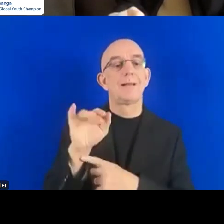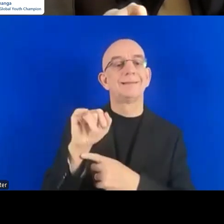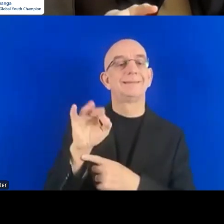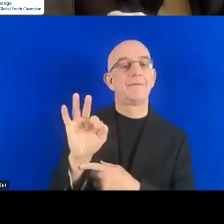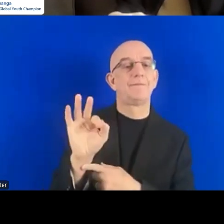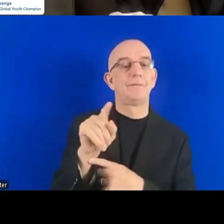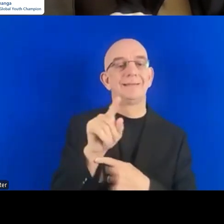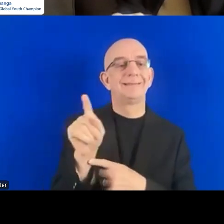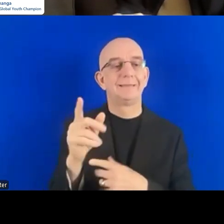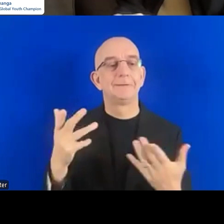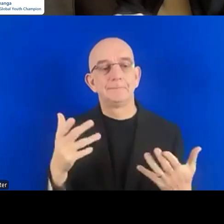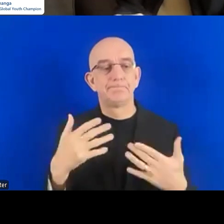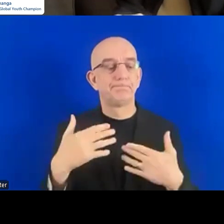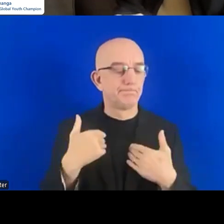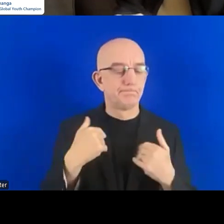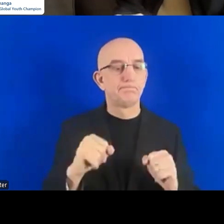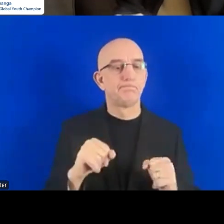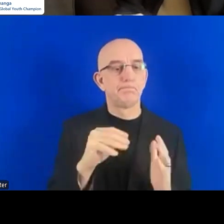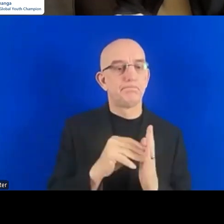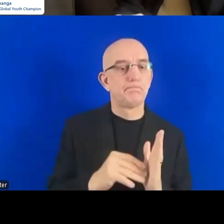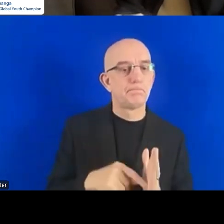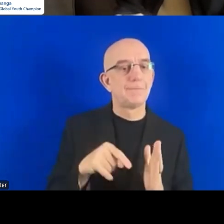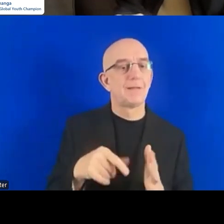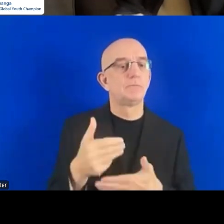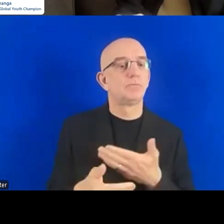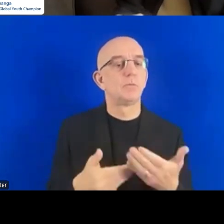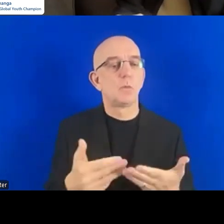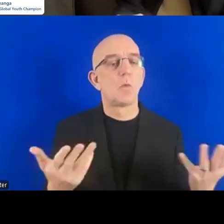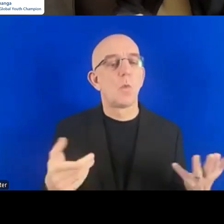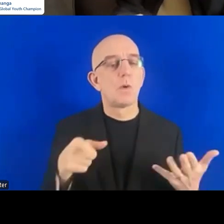of what's going on the out of school rate.